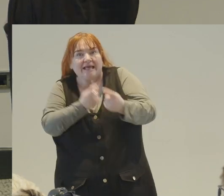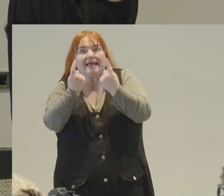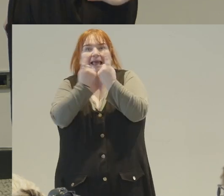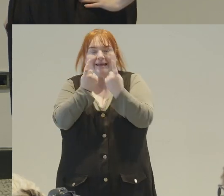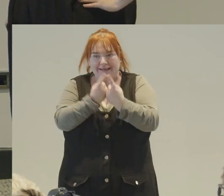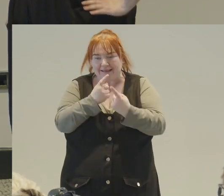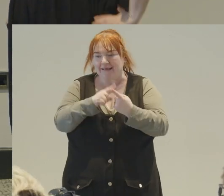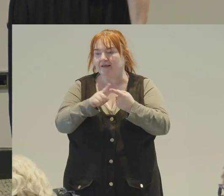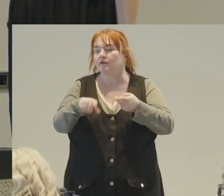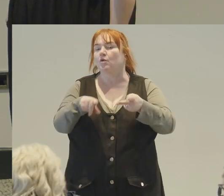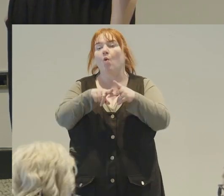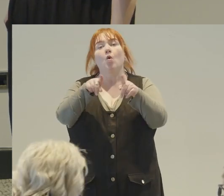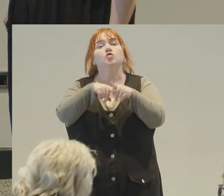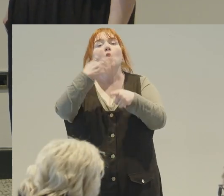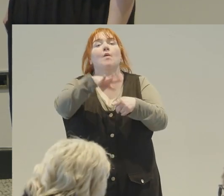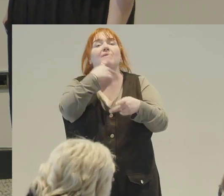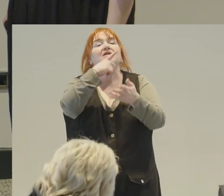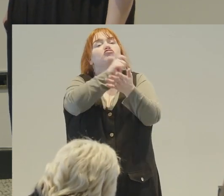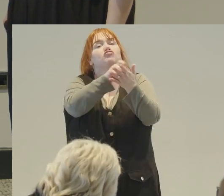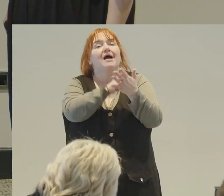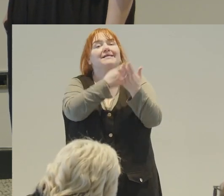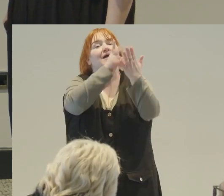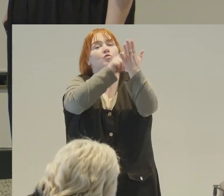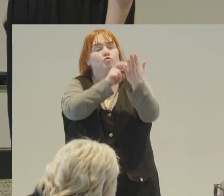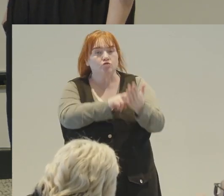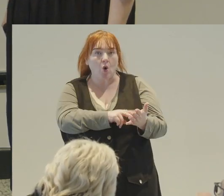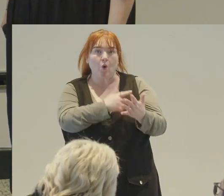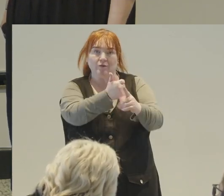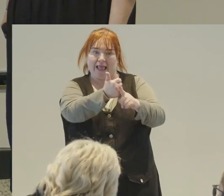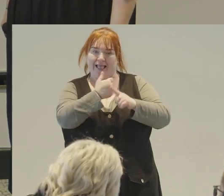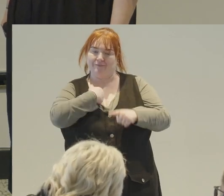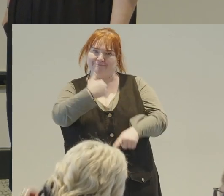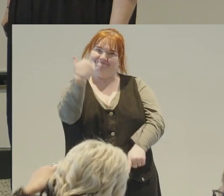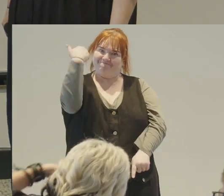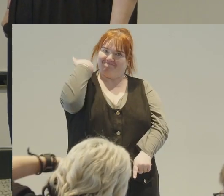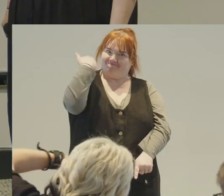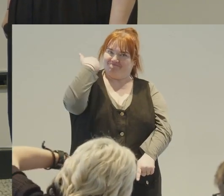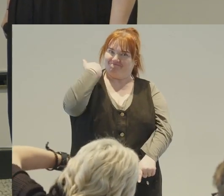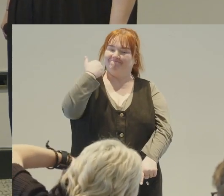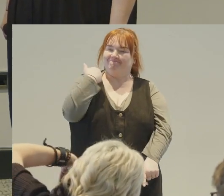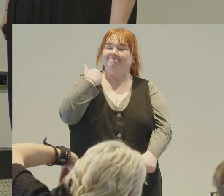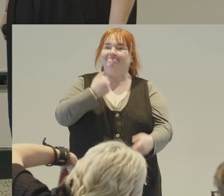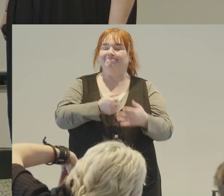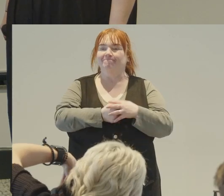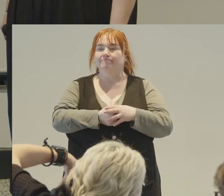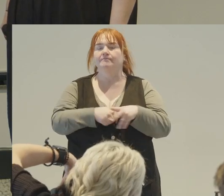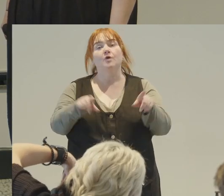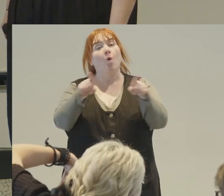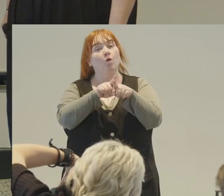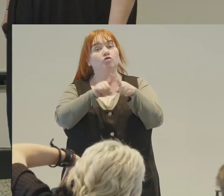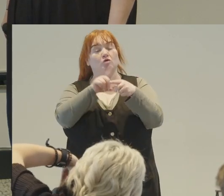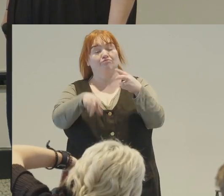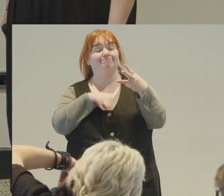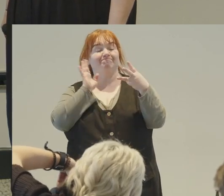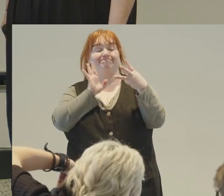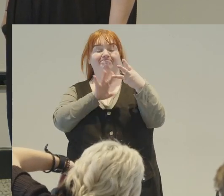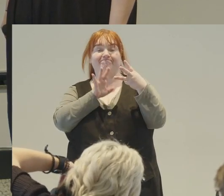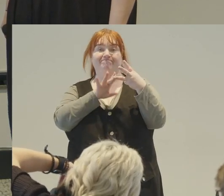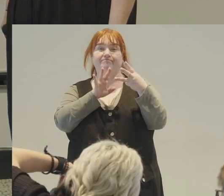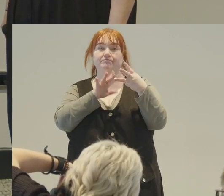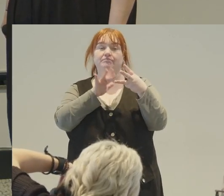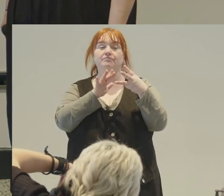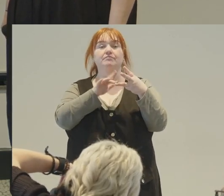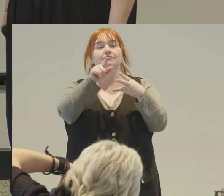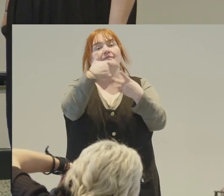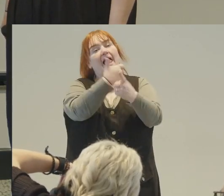also written down the notes so I could remind myself at a later time. And also she helped me